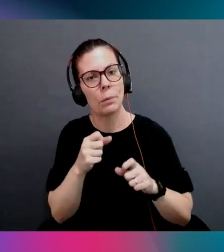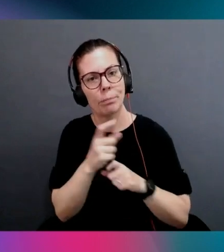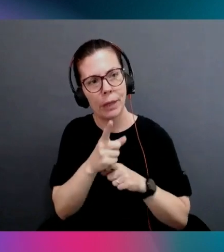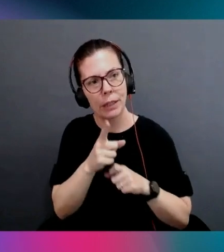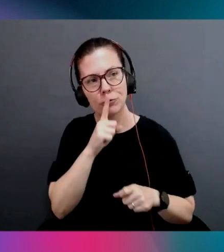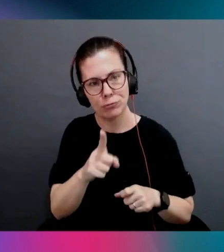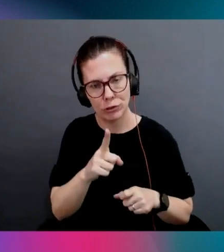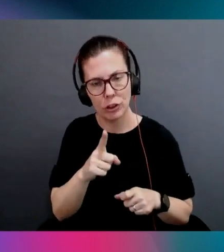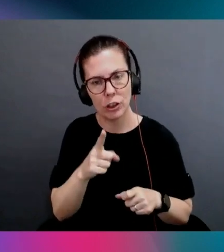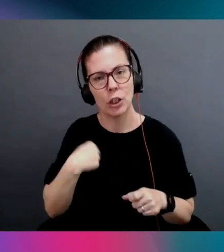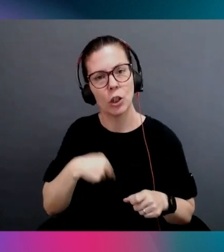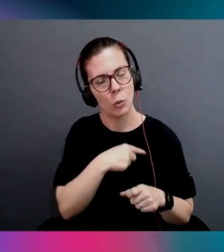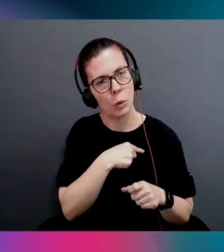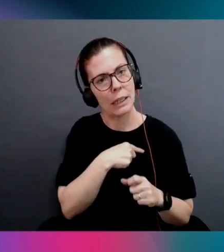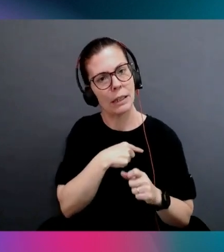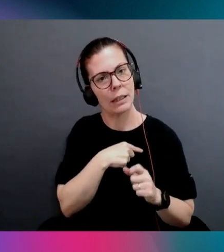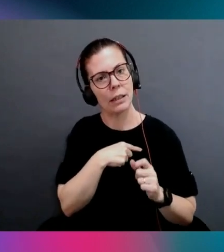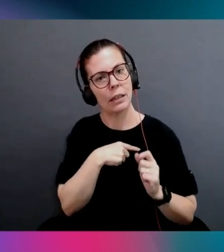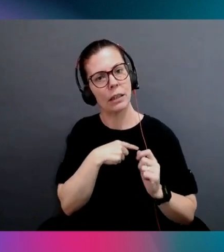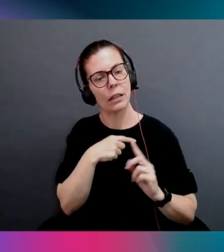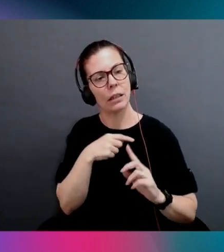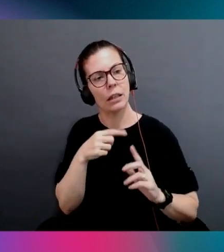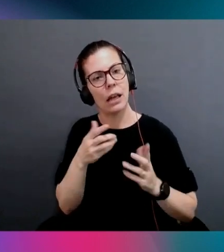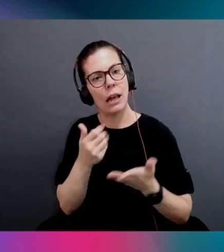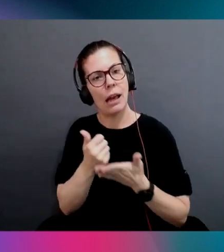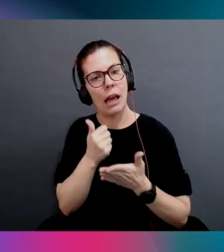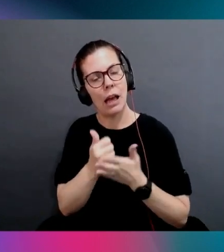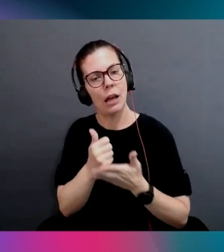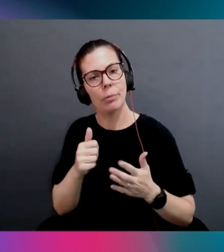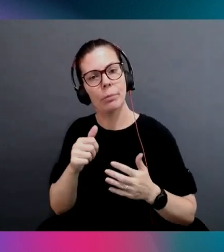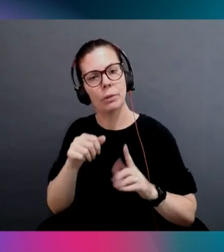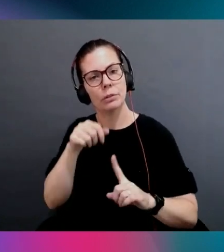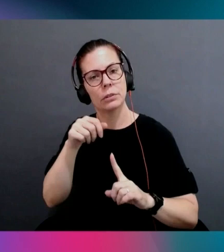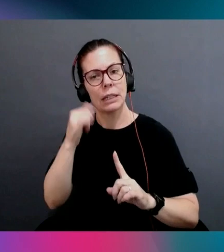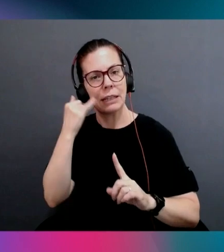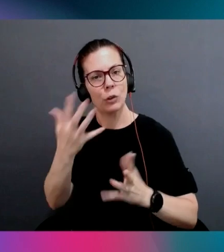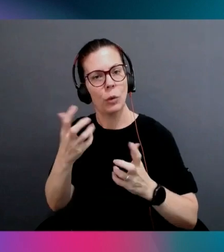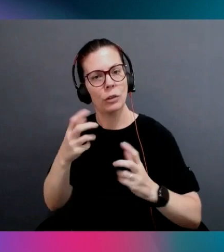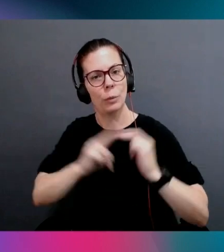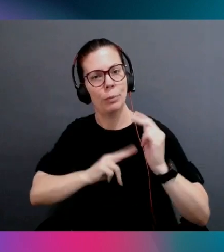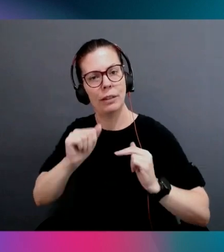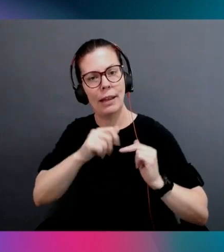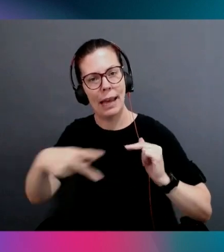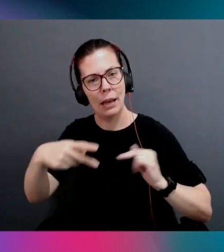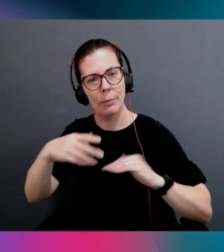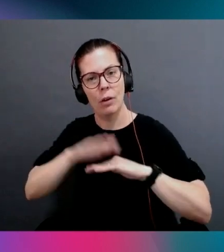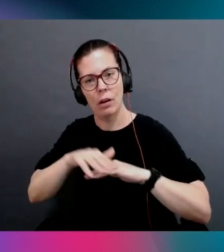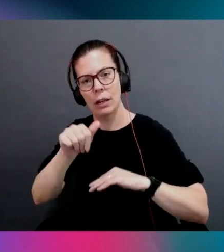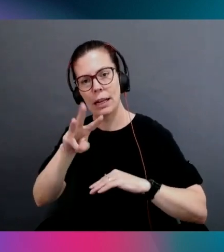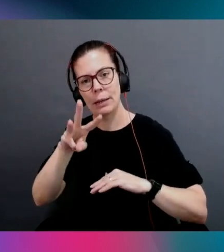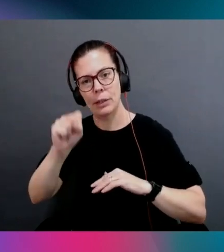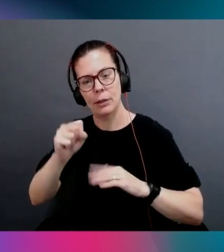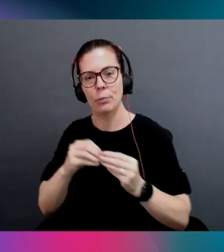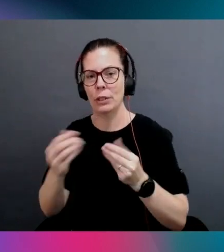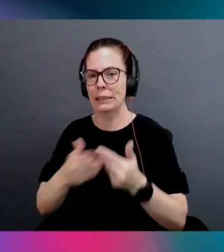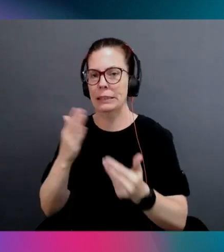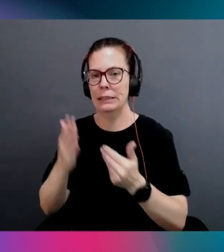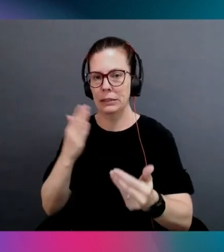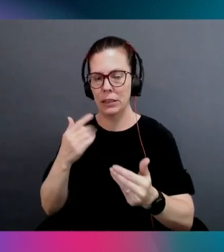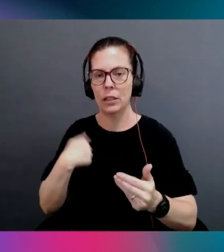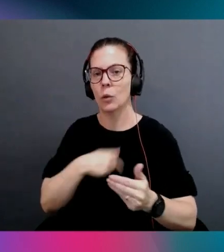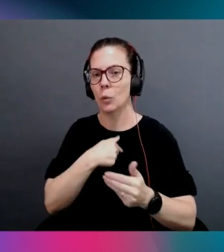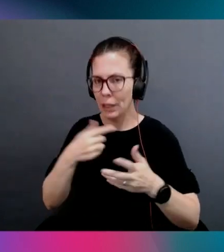we make building applications on AWS easier for people, right? And we have made a conscious effort in that regard. We have made sure the